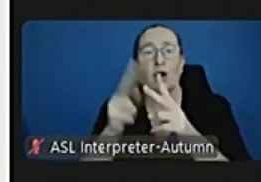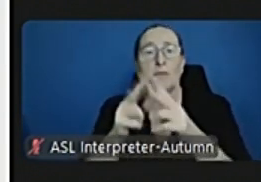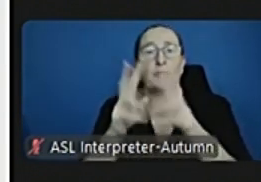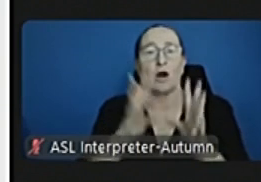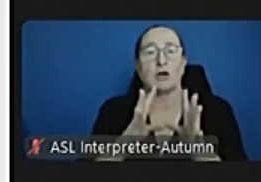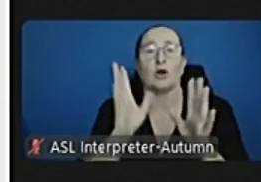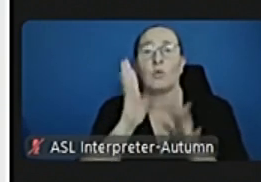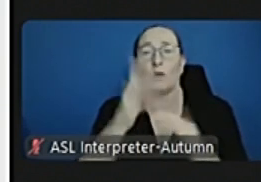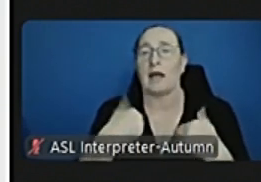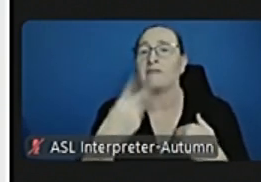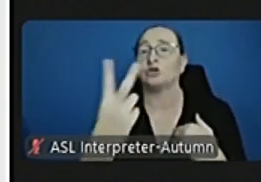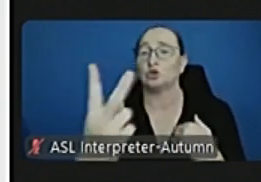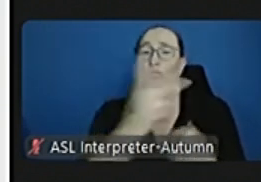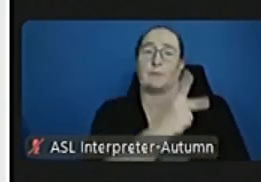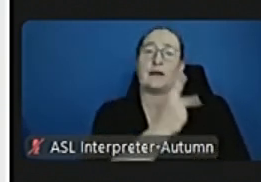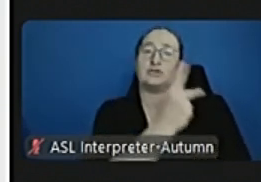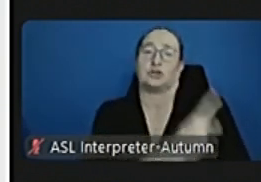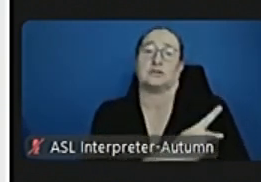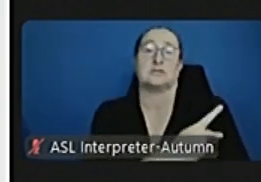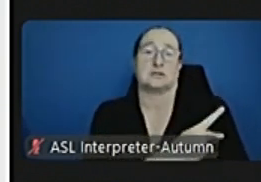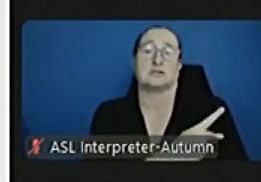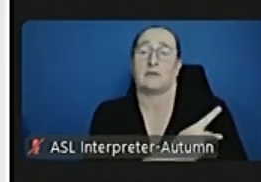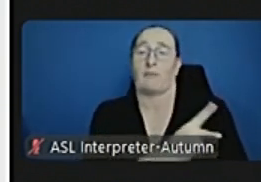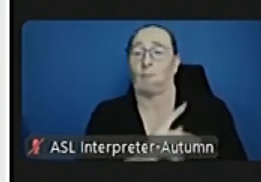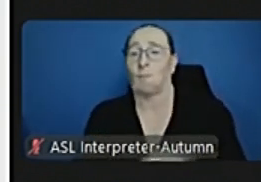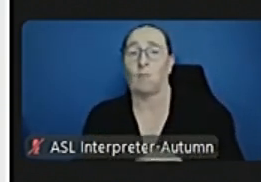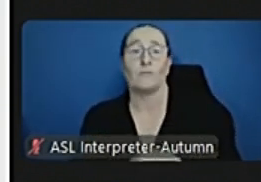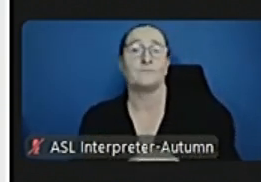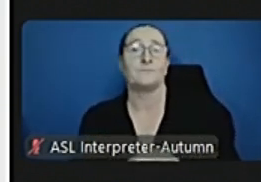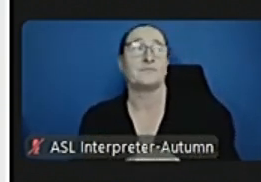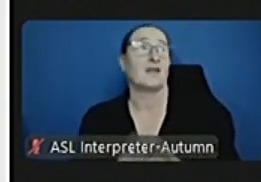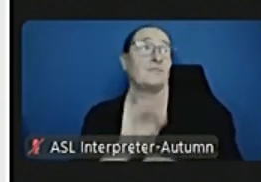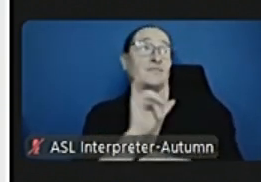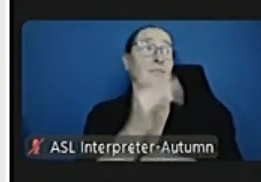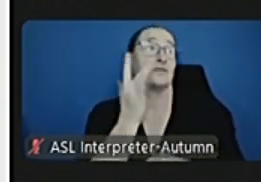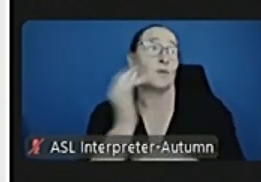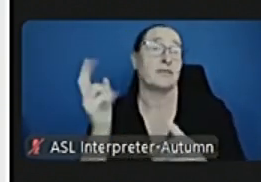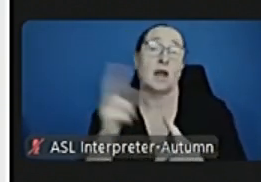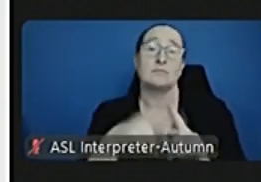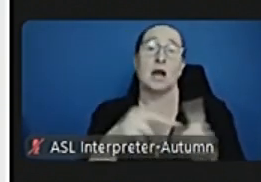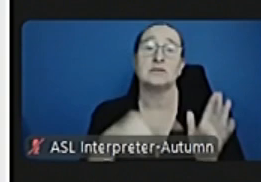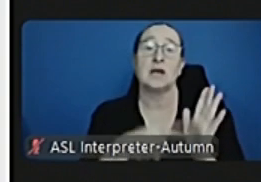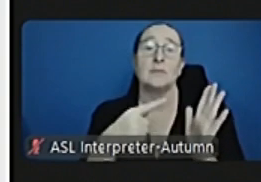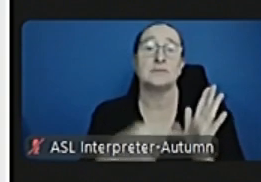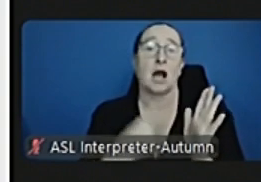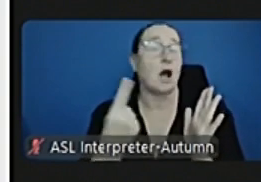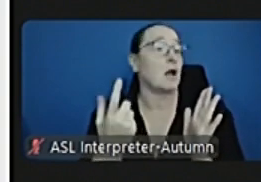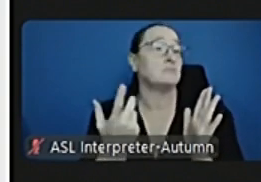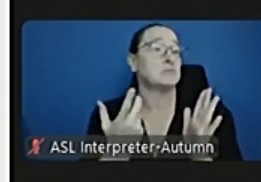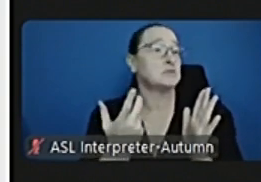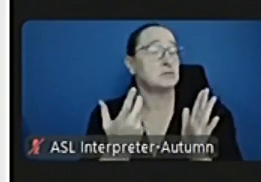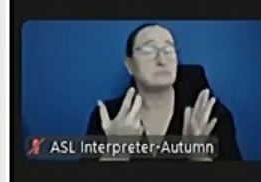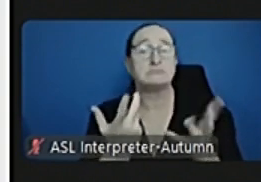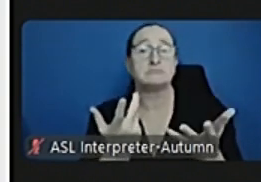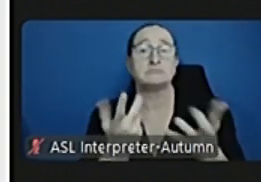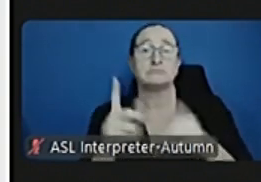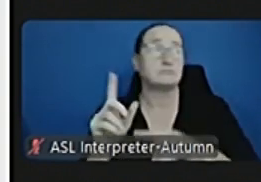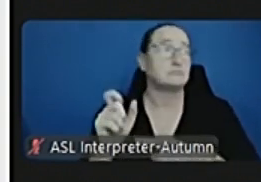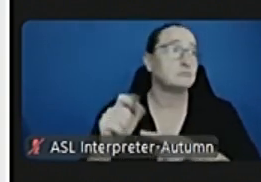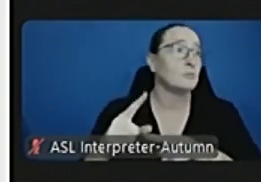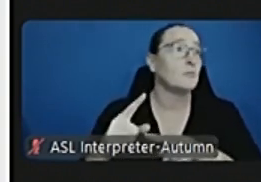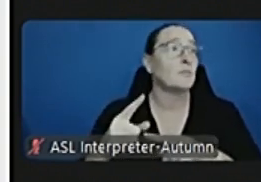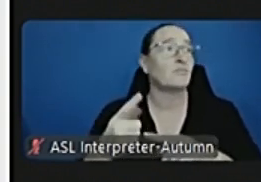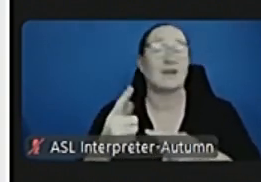patients, mostly. And here's why they apply. Sometimes they didn't apply. That's why I put a question mark. Sometimes it's